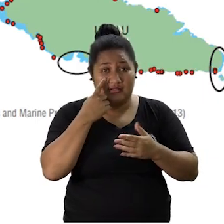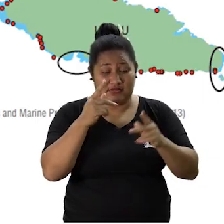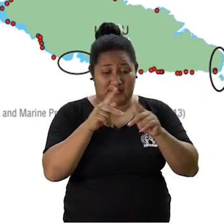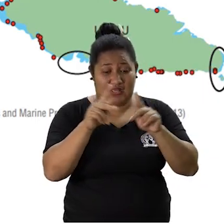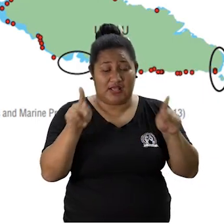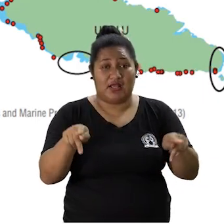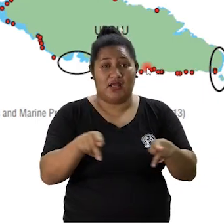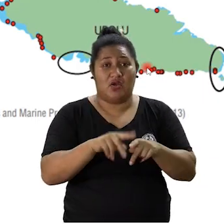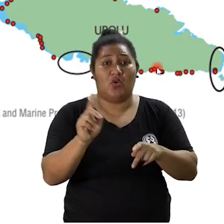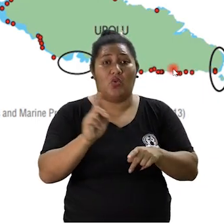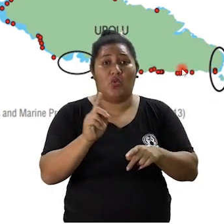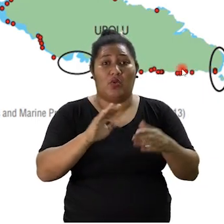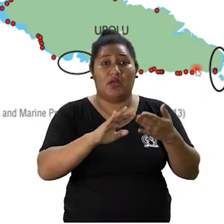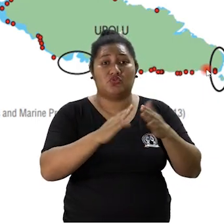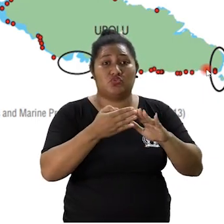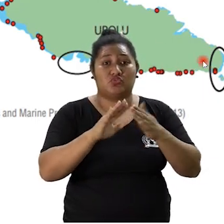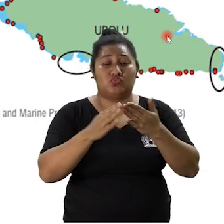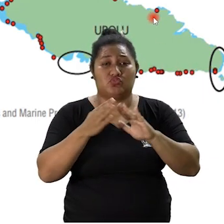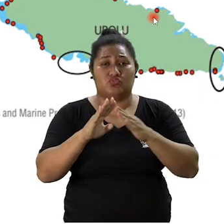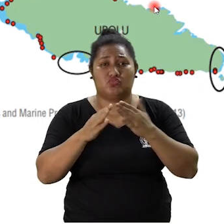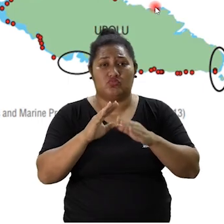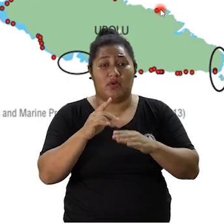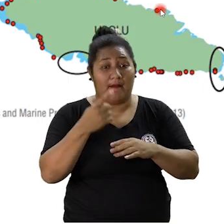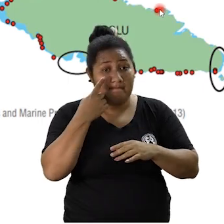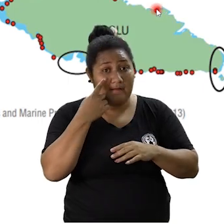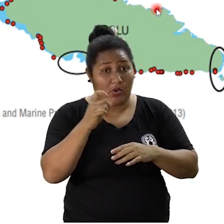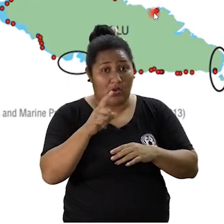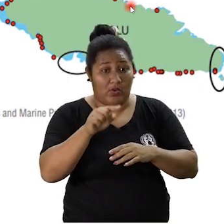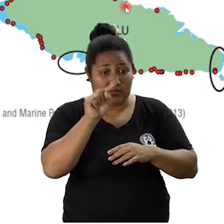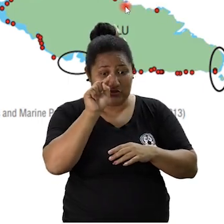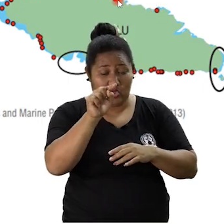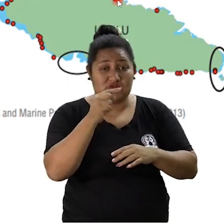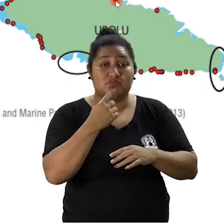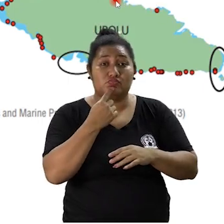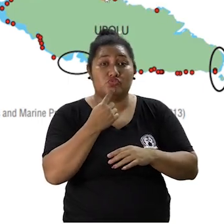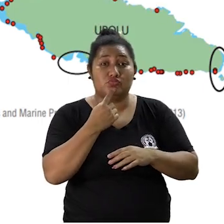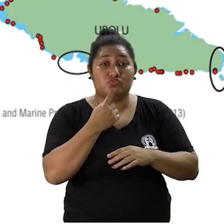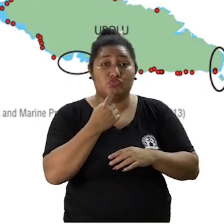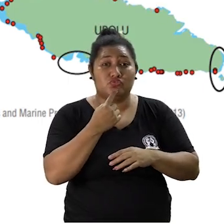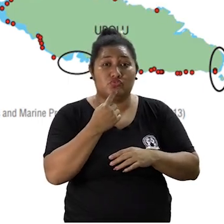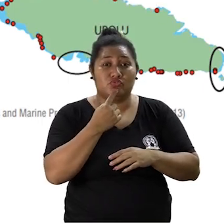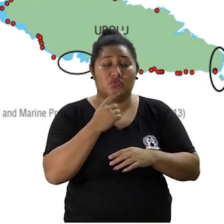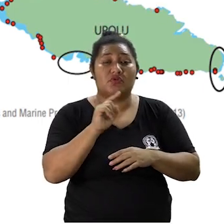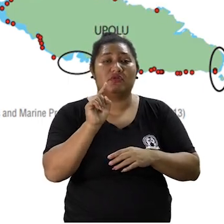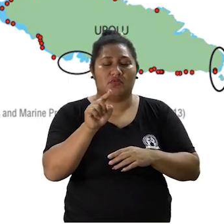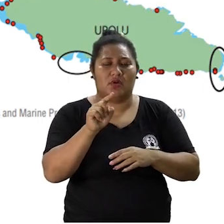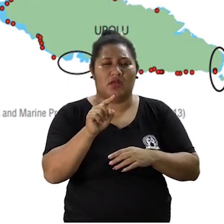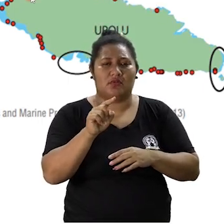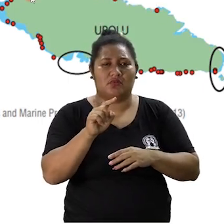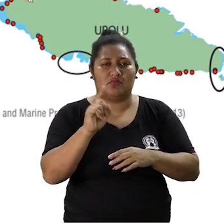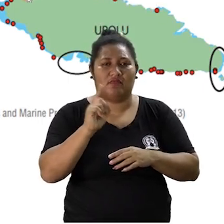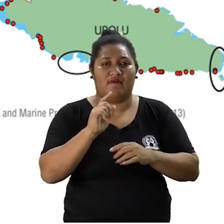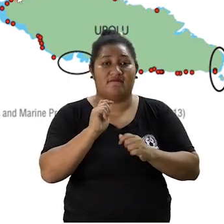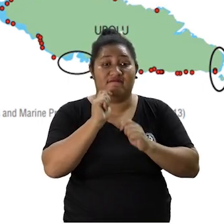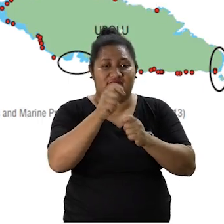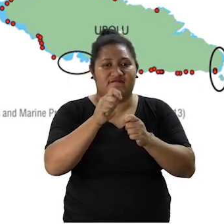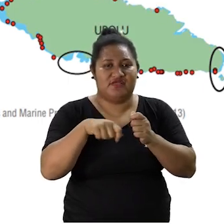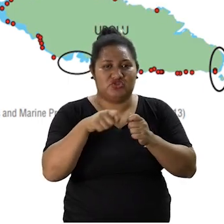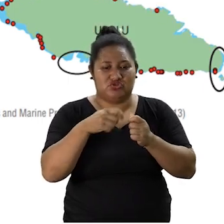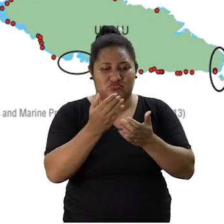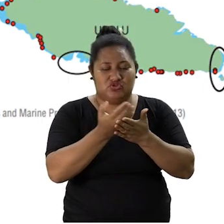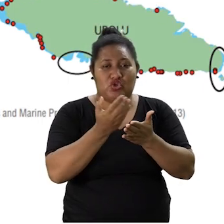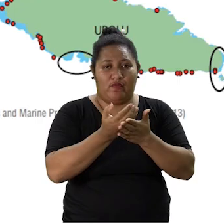anu mawhio anga ia le iai le dots mumu lea. Those would be the fish reserves po